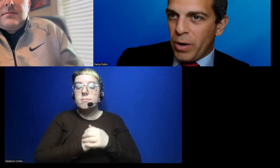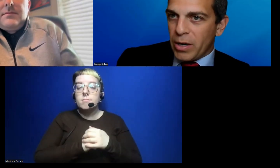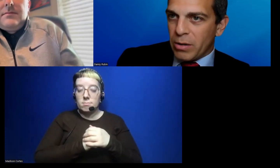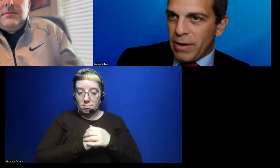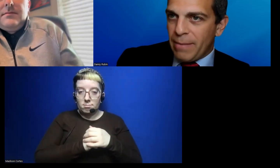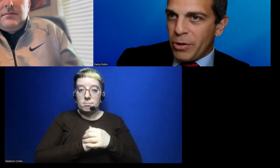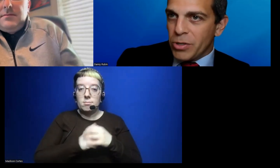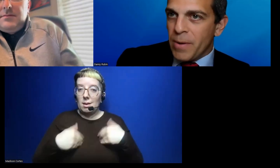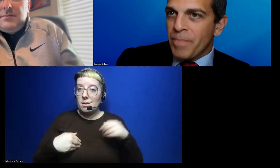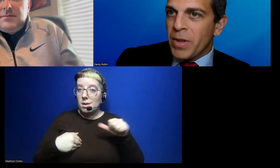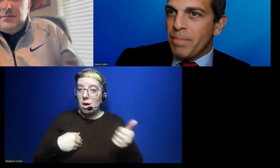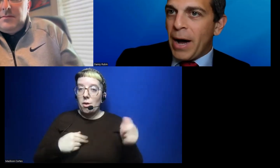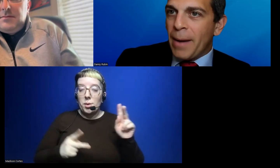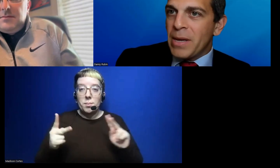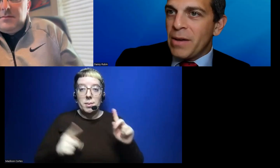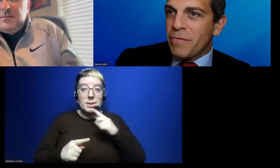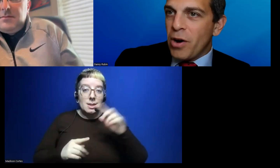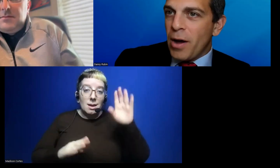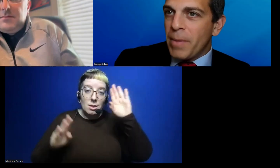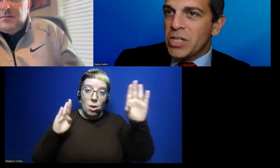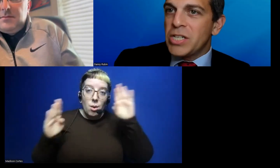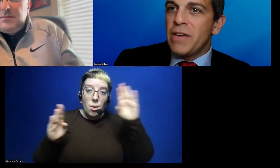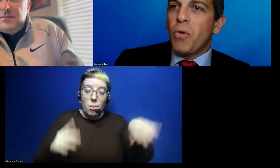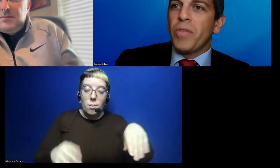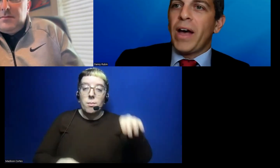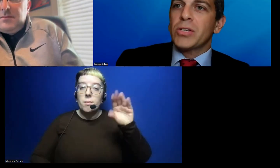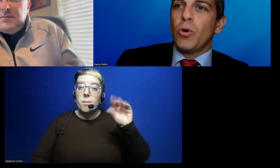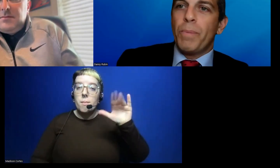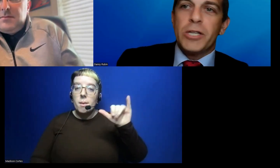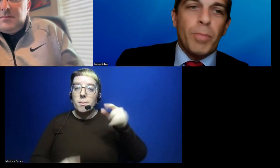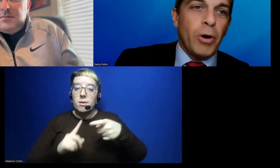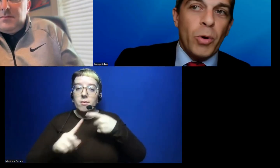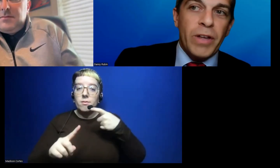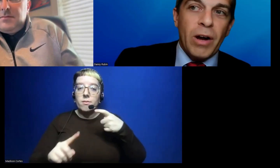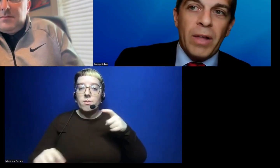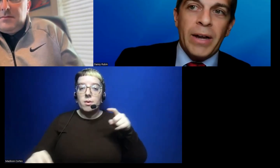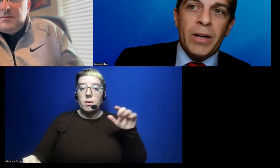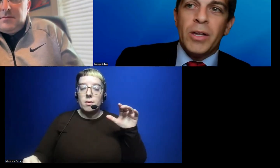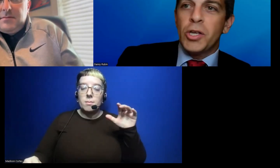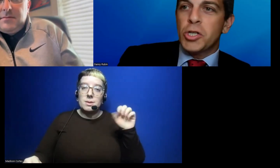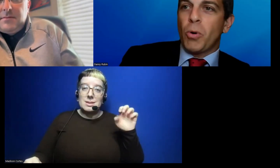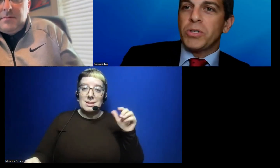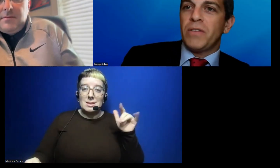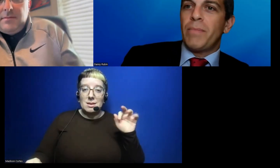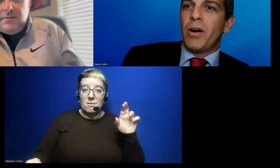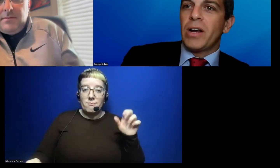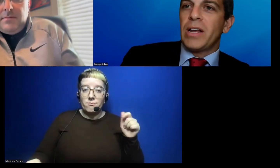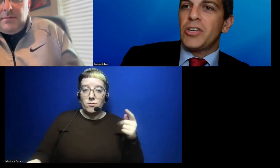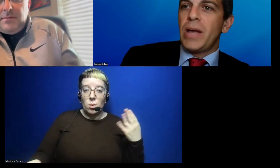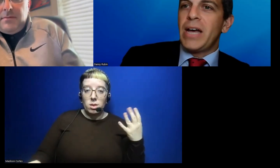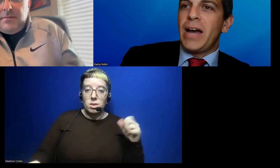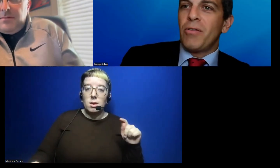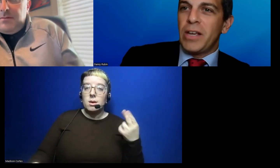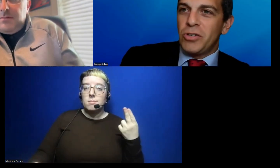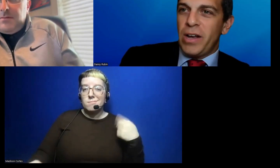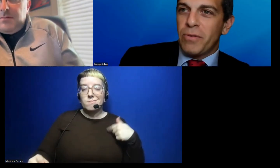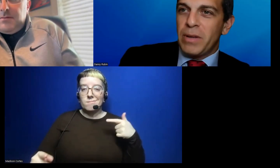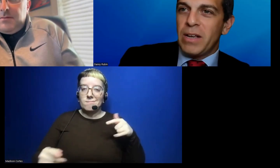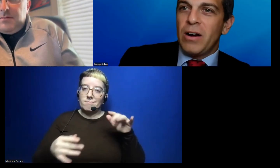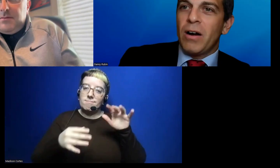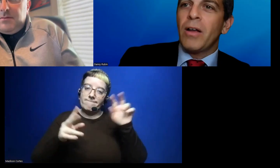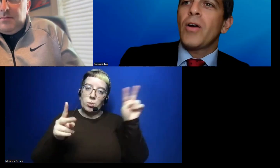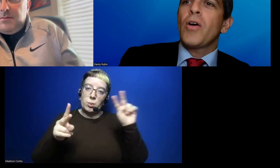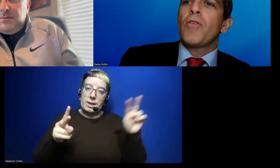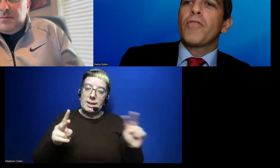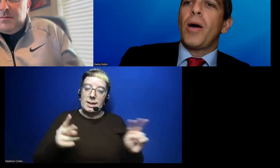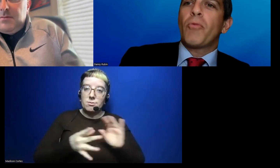say hello. I want to grab those. Bobby from Seaforth High School, Pittsboro, North Carolina, sports and event marketing. James Hatter, thank you, James, for